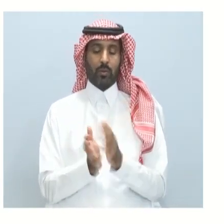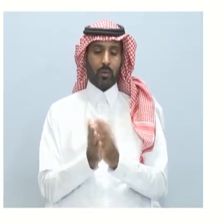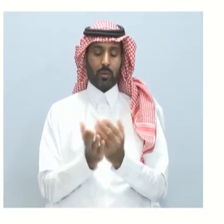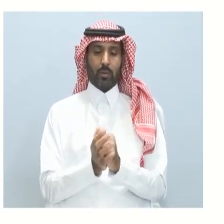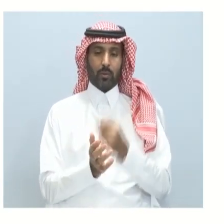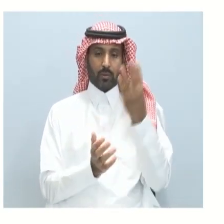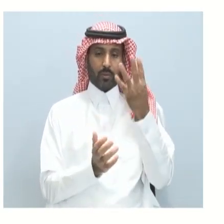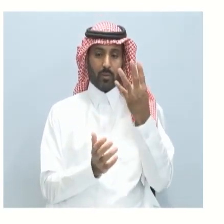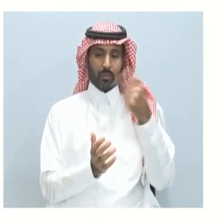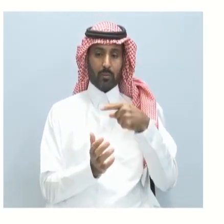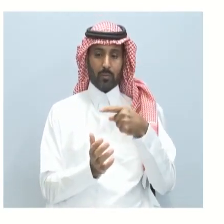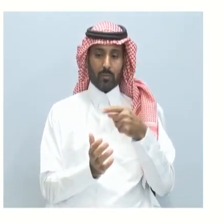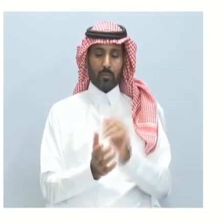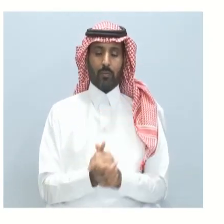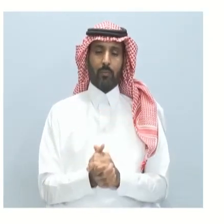number 14.